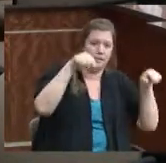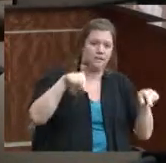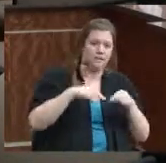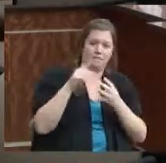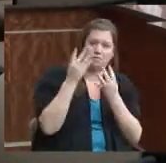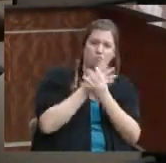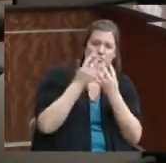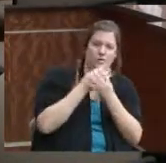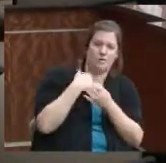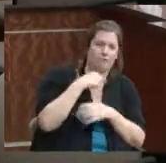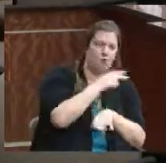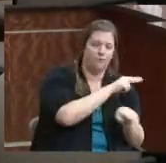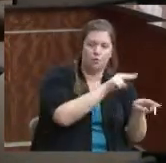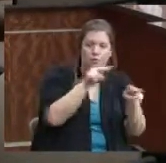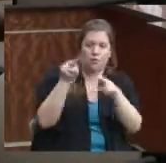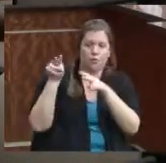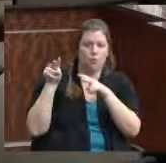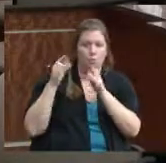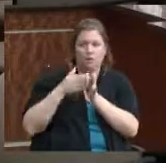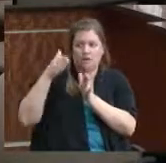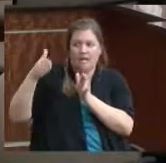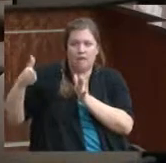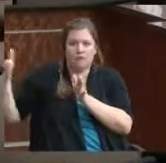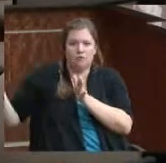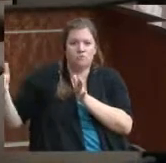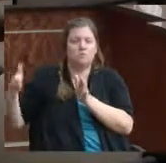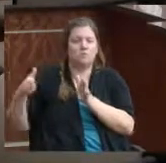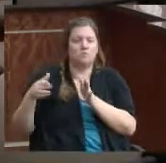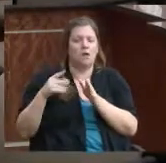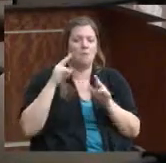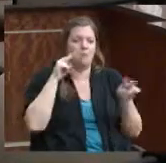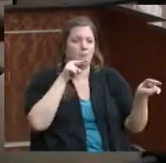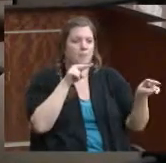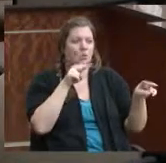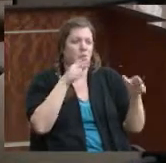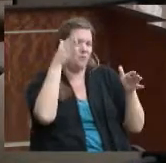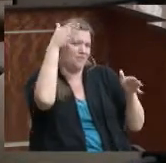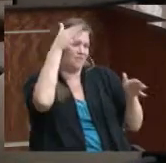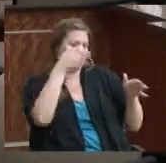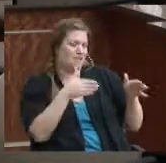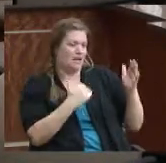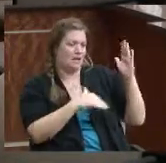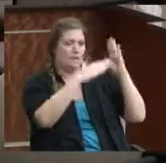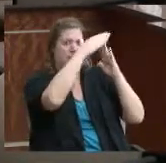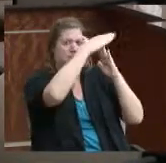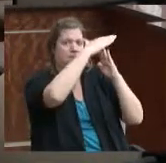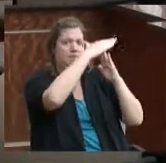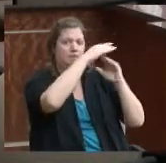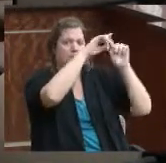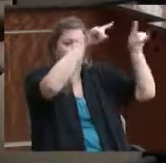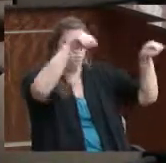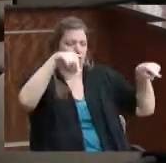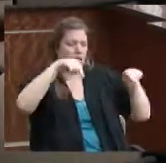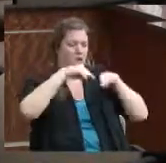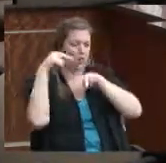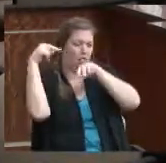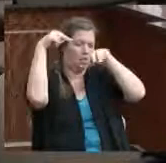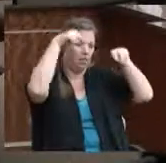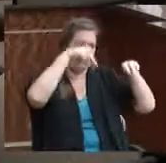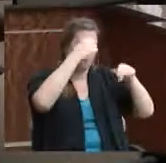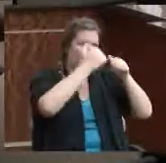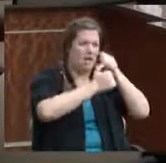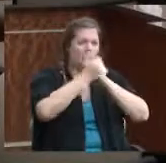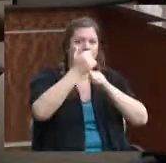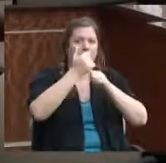screened from our view or our neighbors. Our view will be looking on the side and top of the solar array panels from every